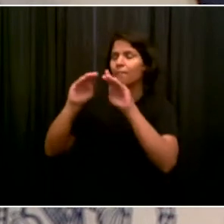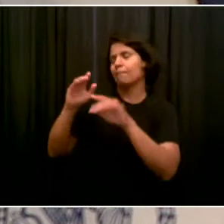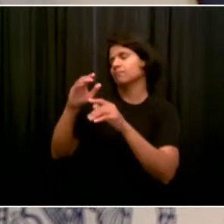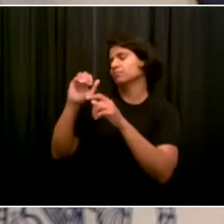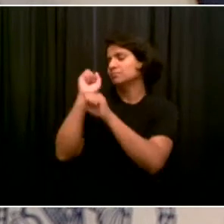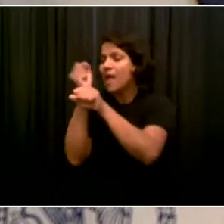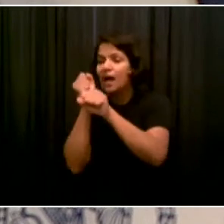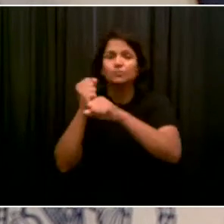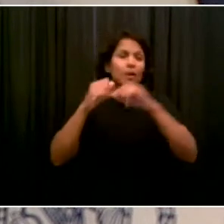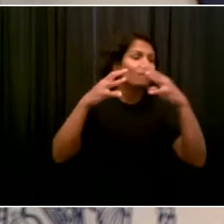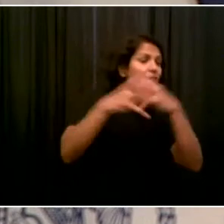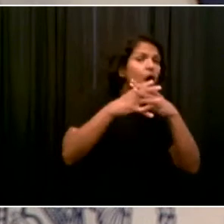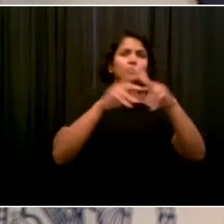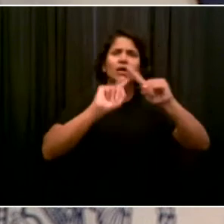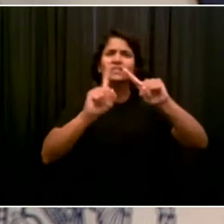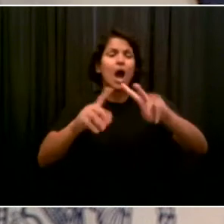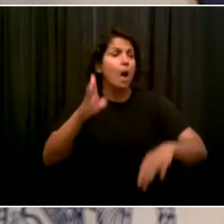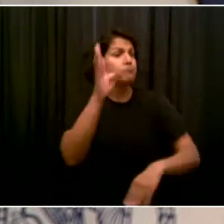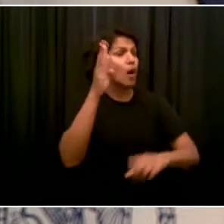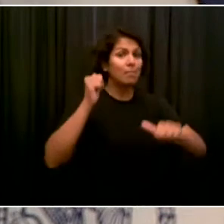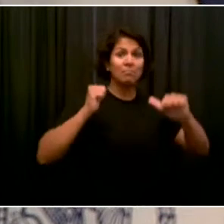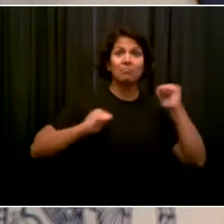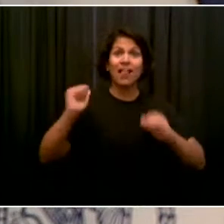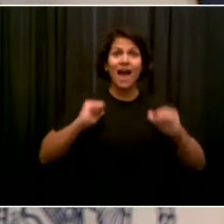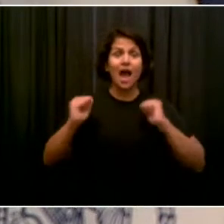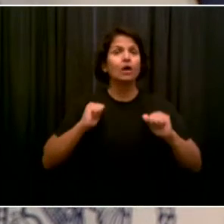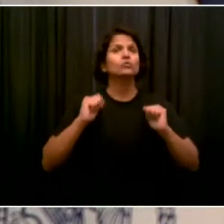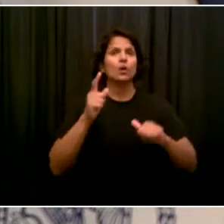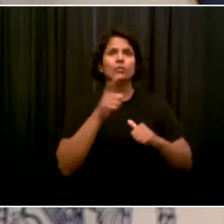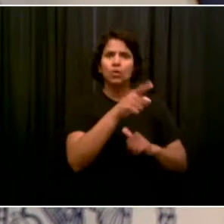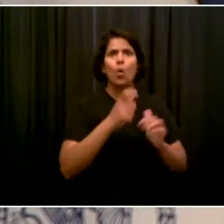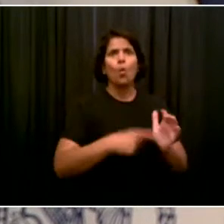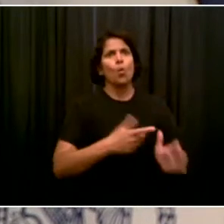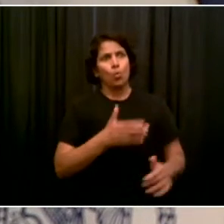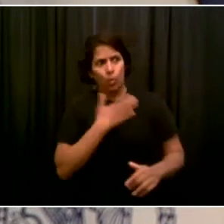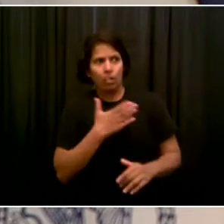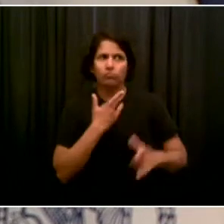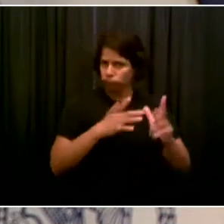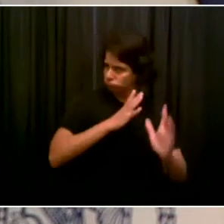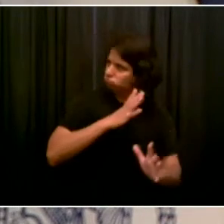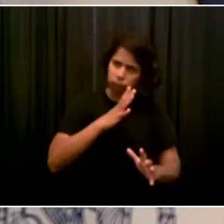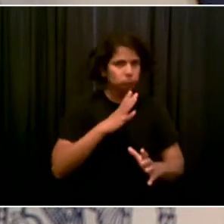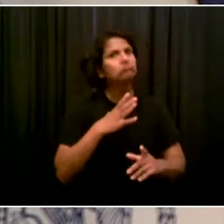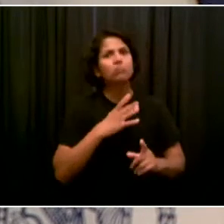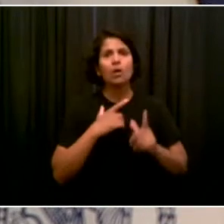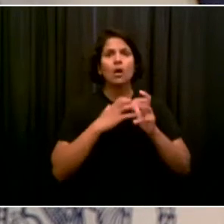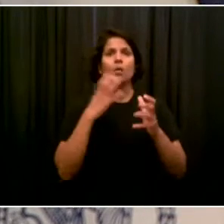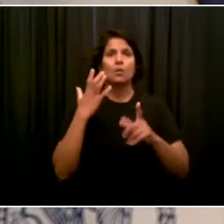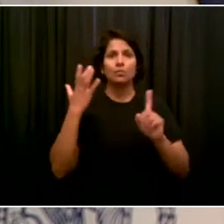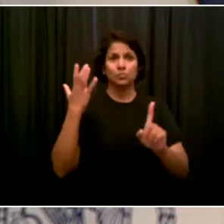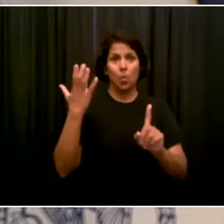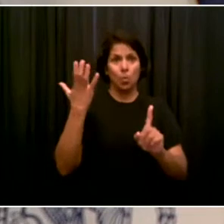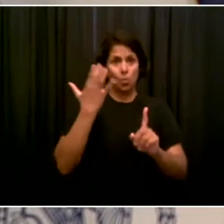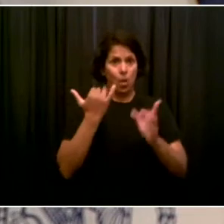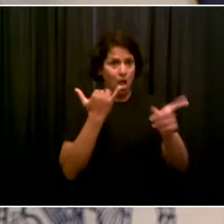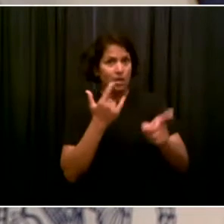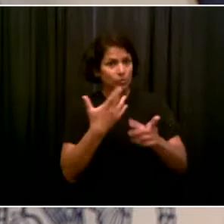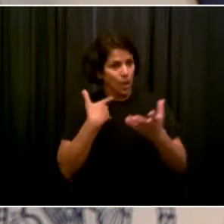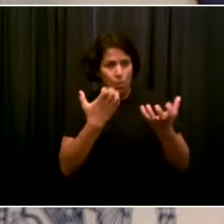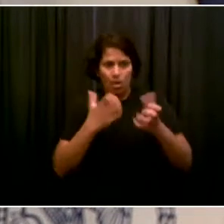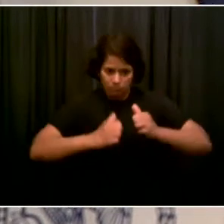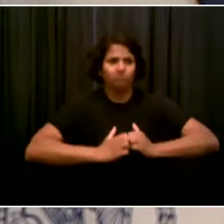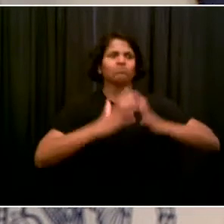safe. That's what we need to do across the board. And I think the action that New York City took yesterday is going to help us get there. One of the most important